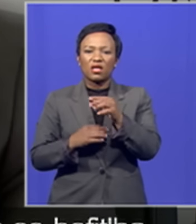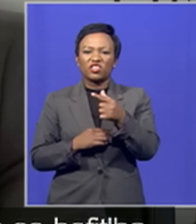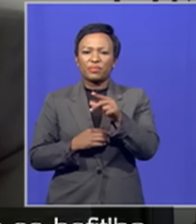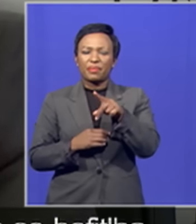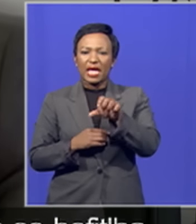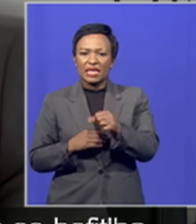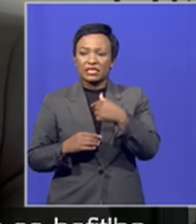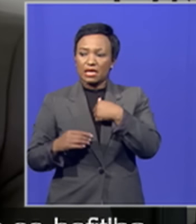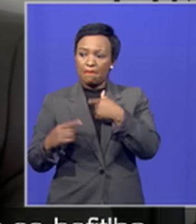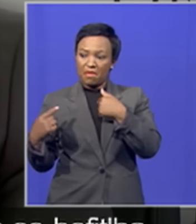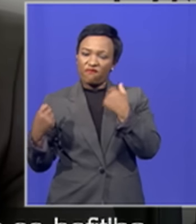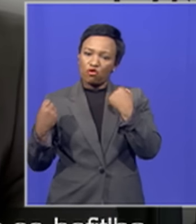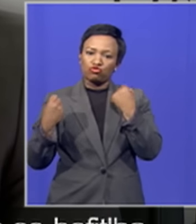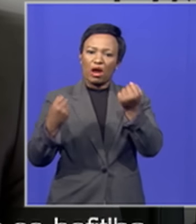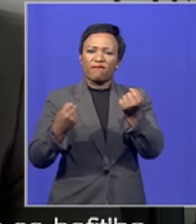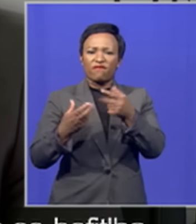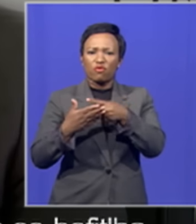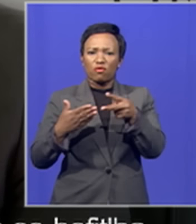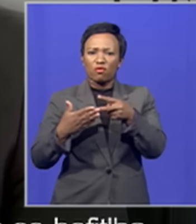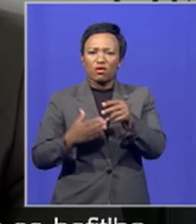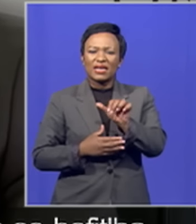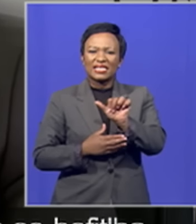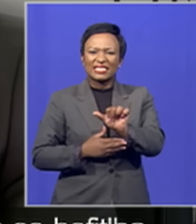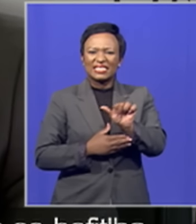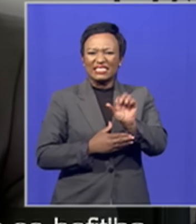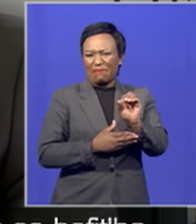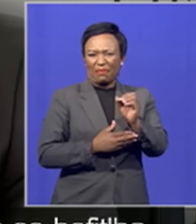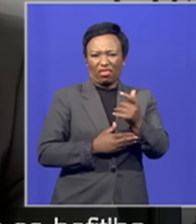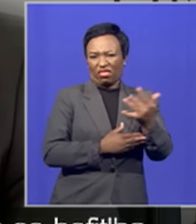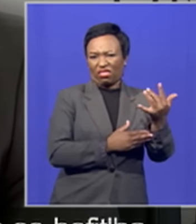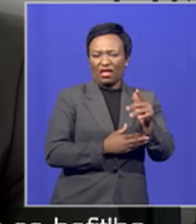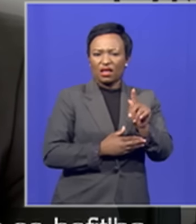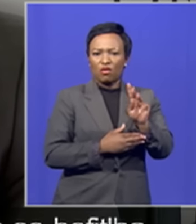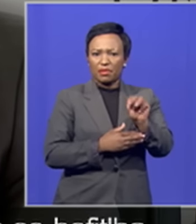that particular address, it was 60-something kilometers.